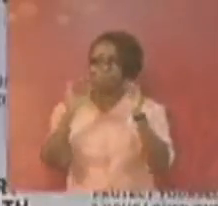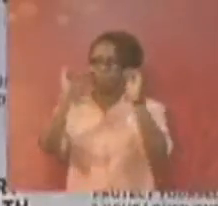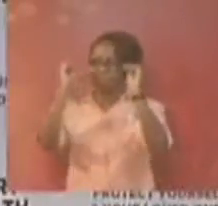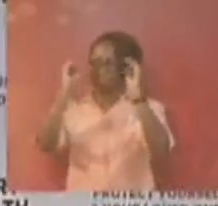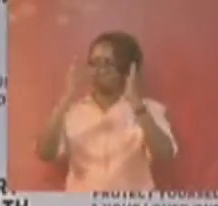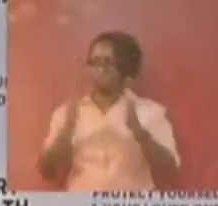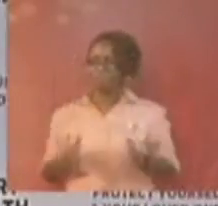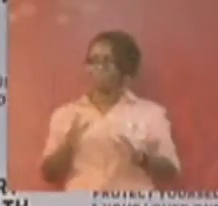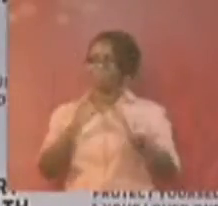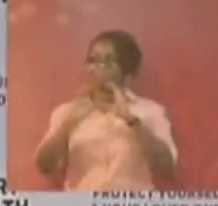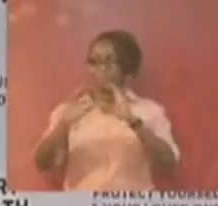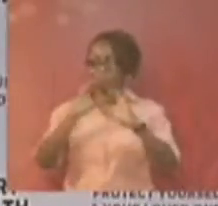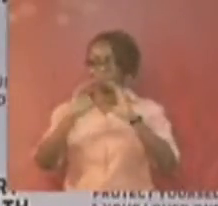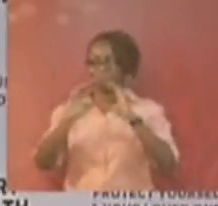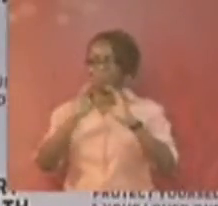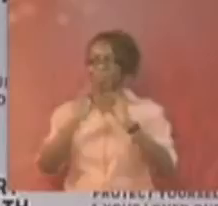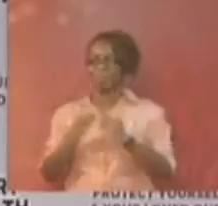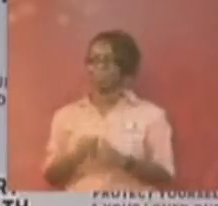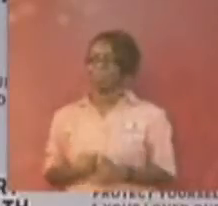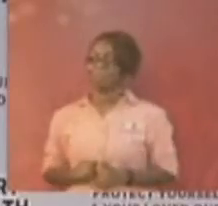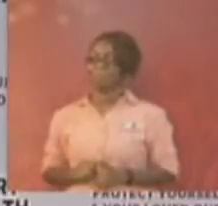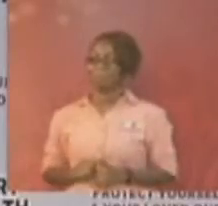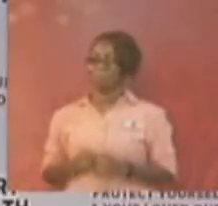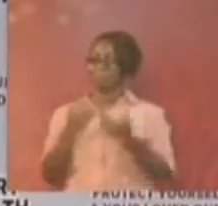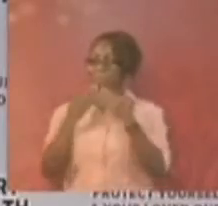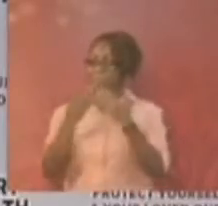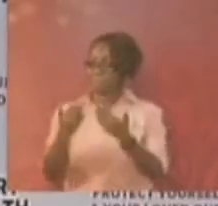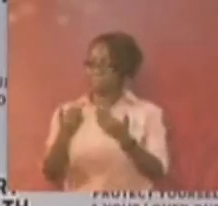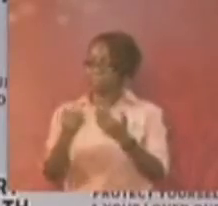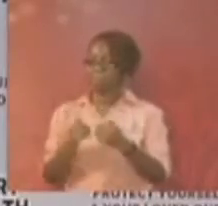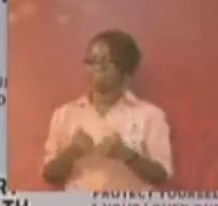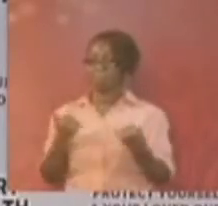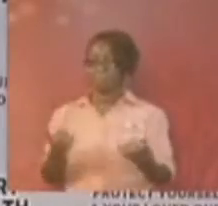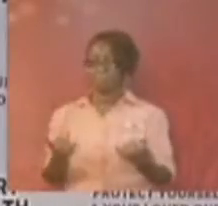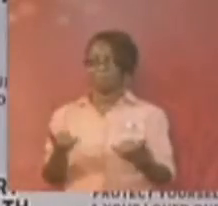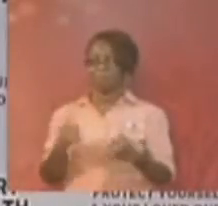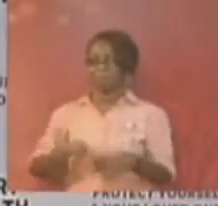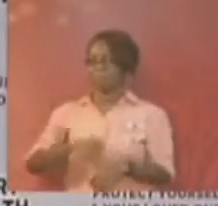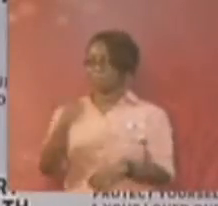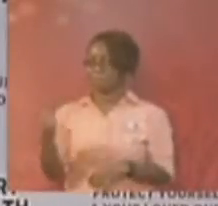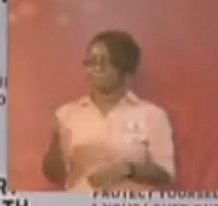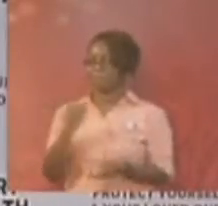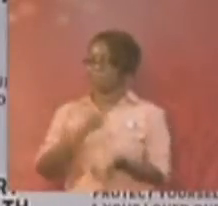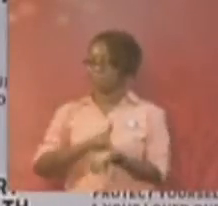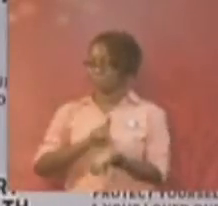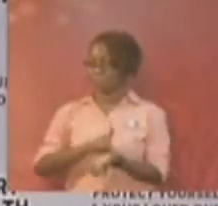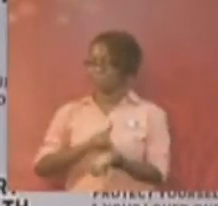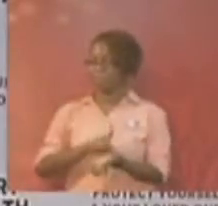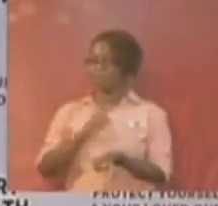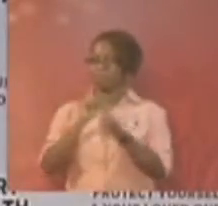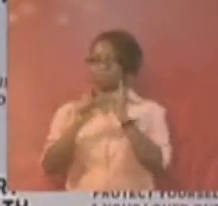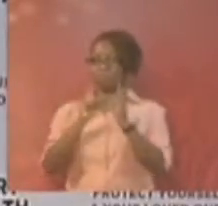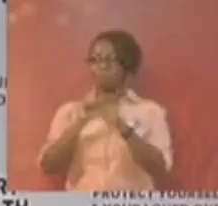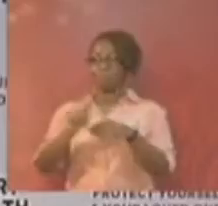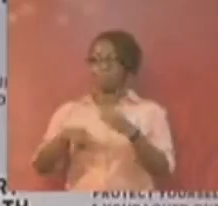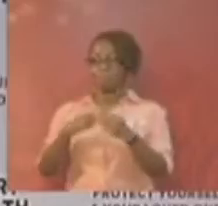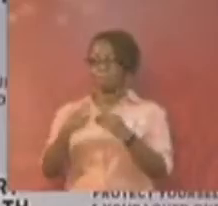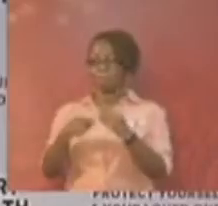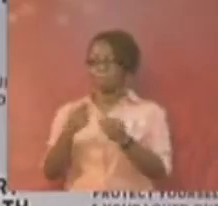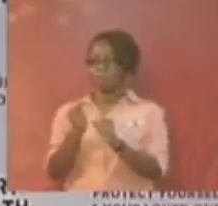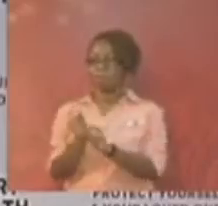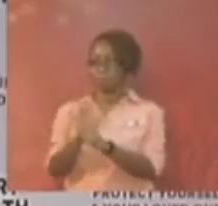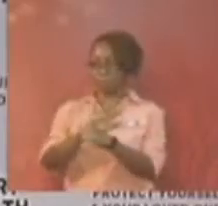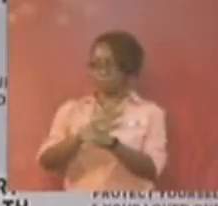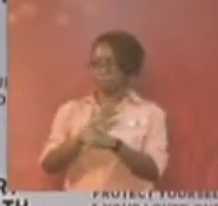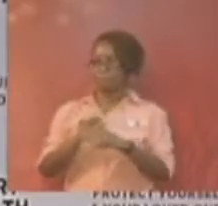Dr. Hines. Dr. Othello will now explain the term COVID fatigue and offer advice on how you can convince